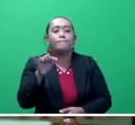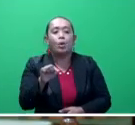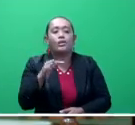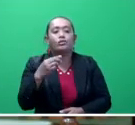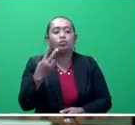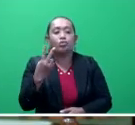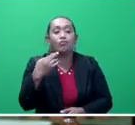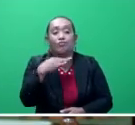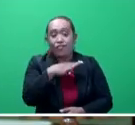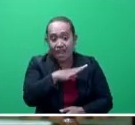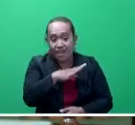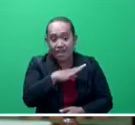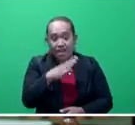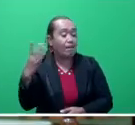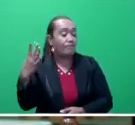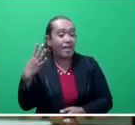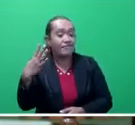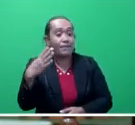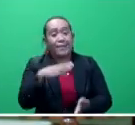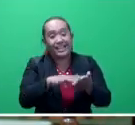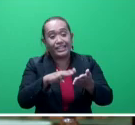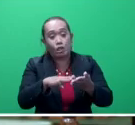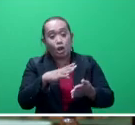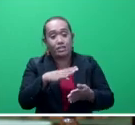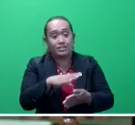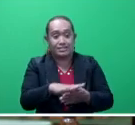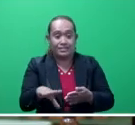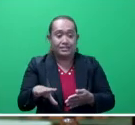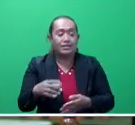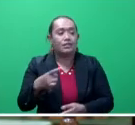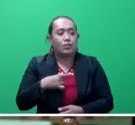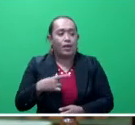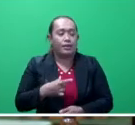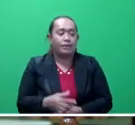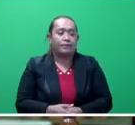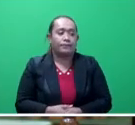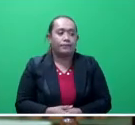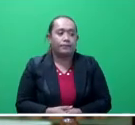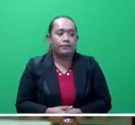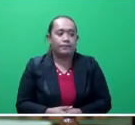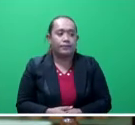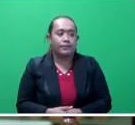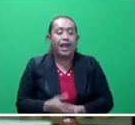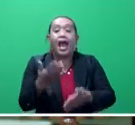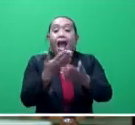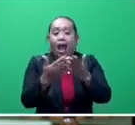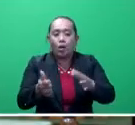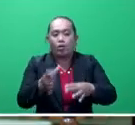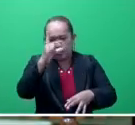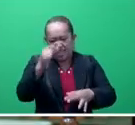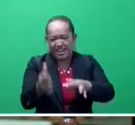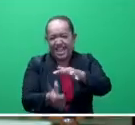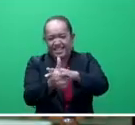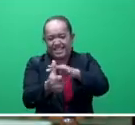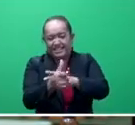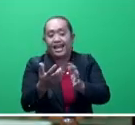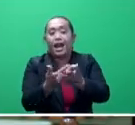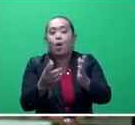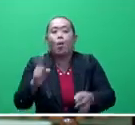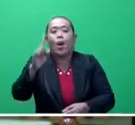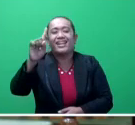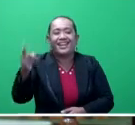$50,000. Large businesses with turnover of more than $1.25 million can access up to $100,000 in